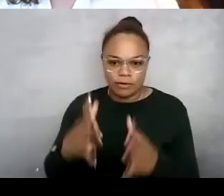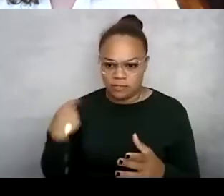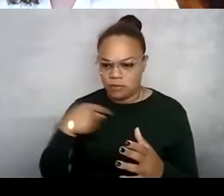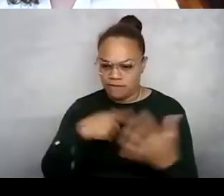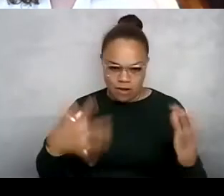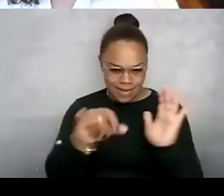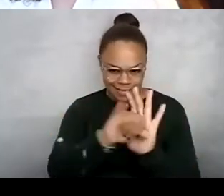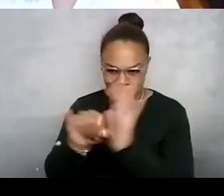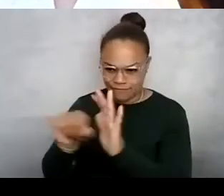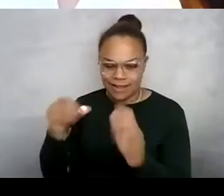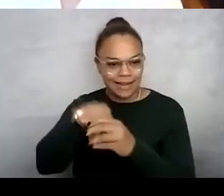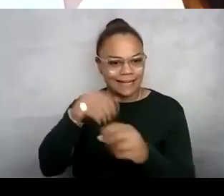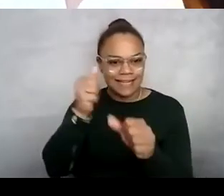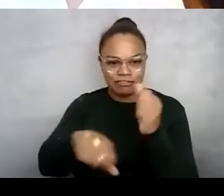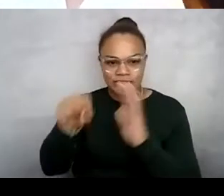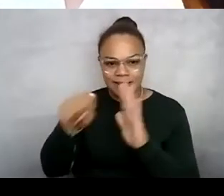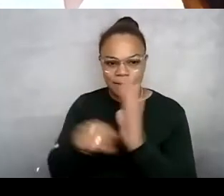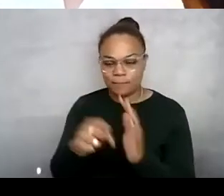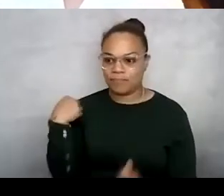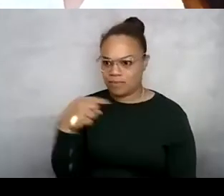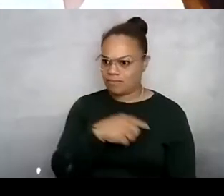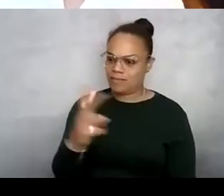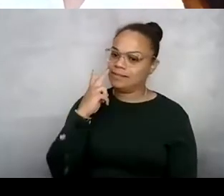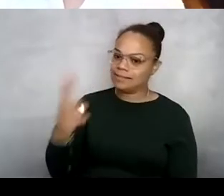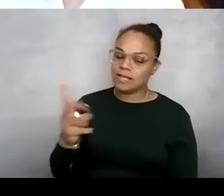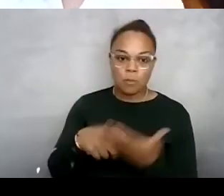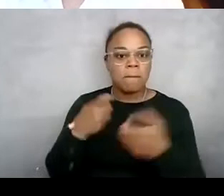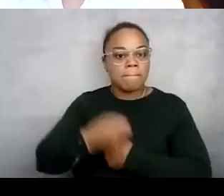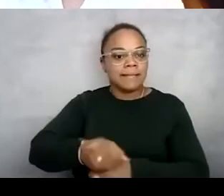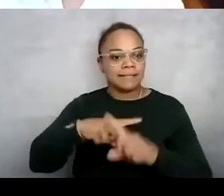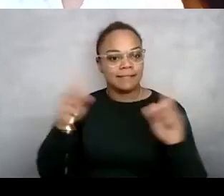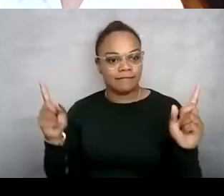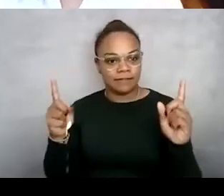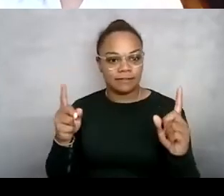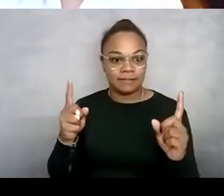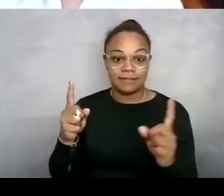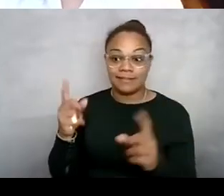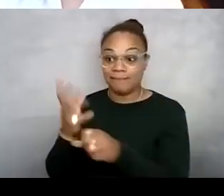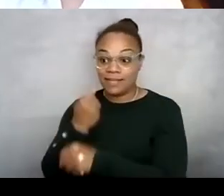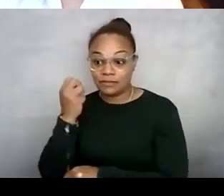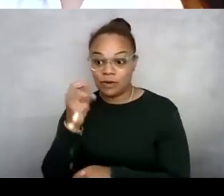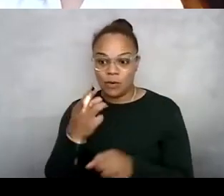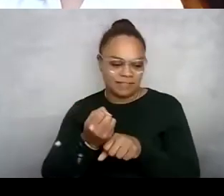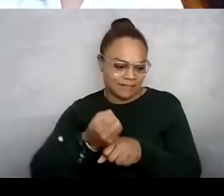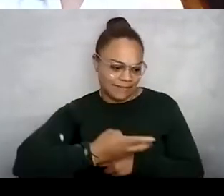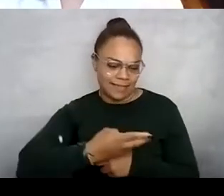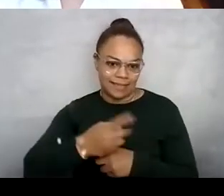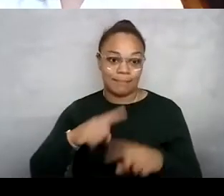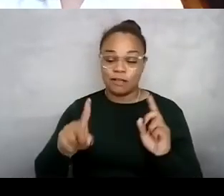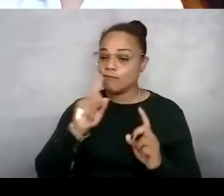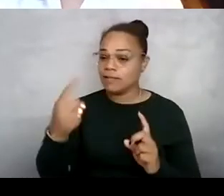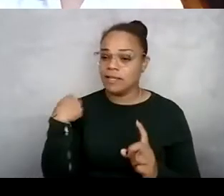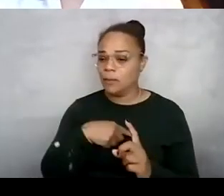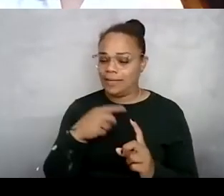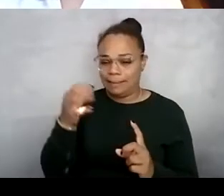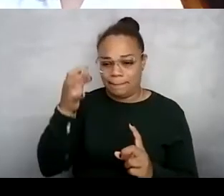are difference makers in races. We provide the margin of victory or defeat, but we do it really with crumbs. And I was just